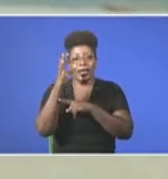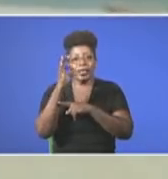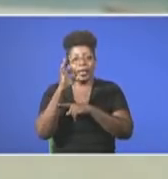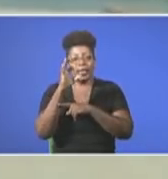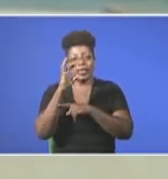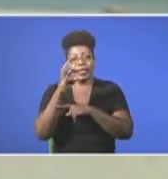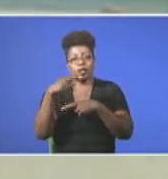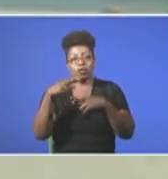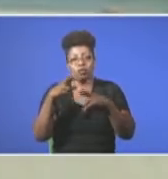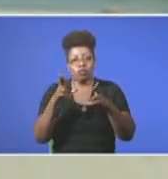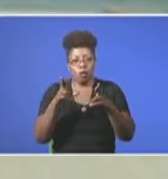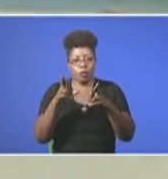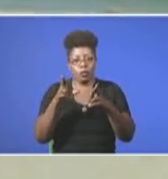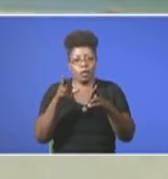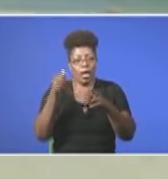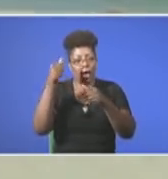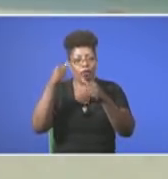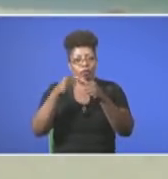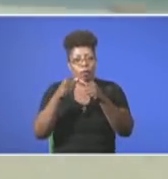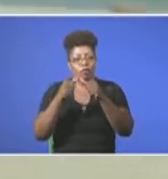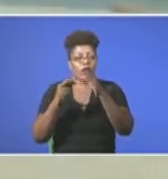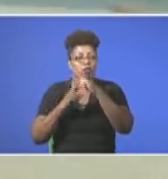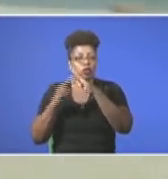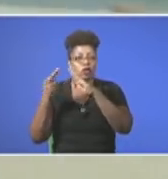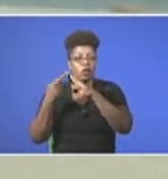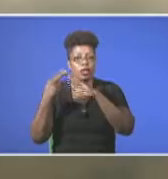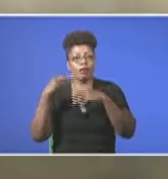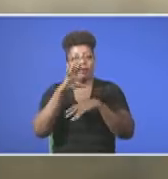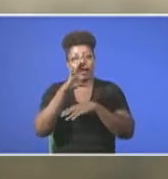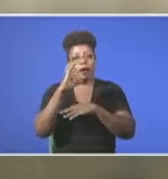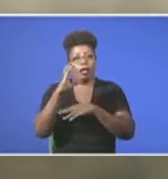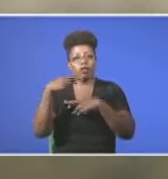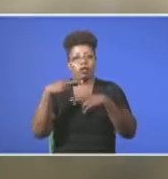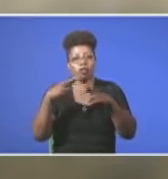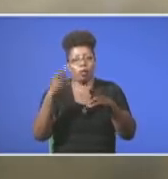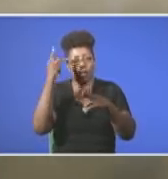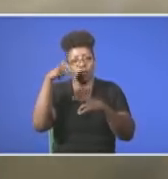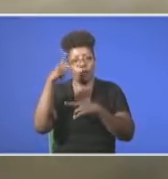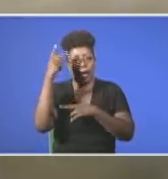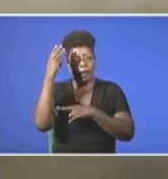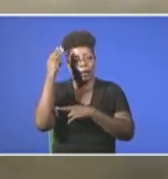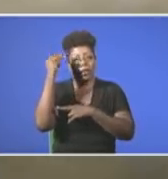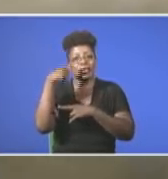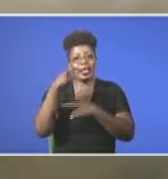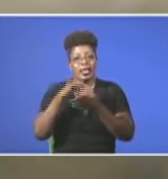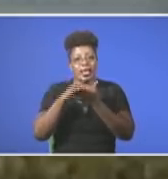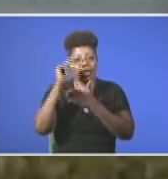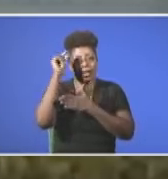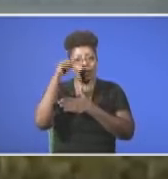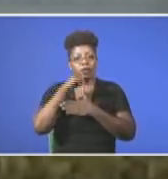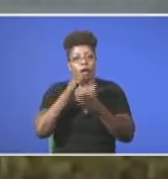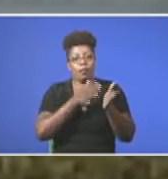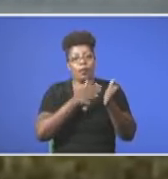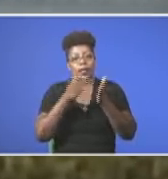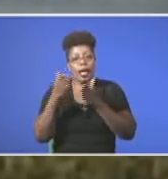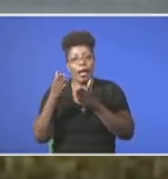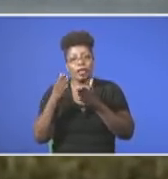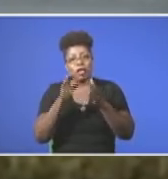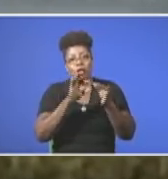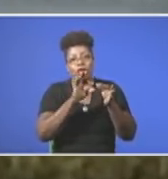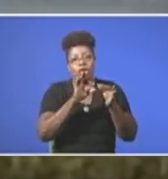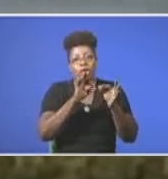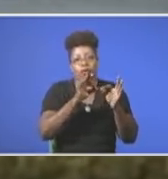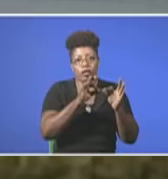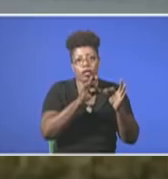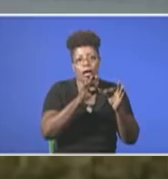and the Memories Resort, which has more than 500 rooms. The Prime Minister says the government does not plan to renovate Breakers